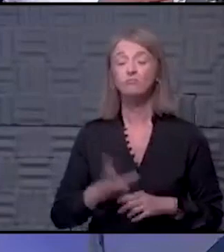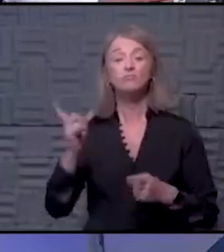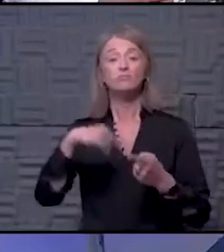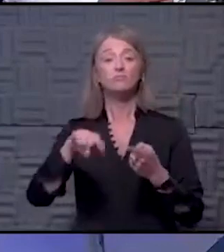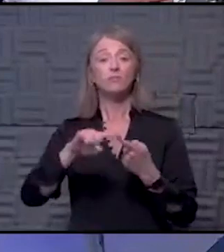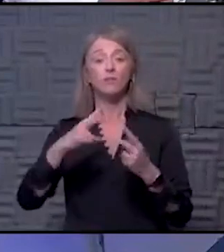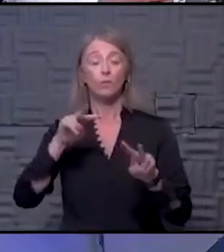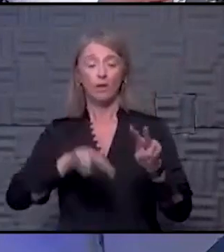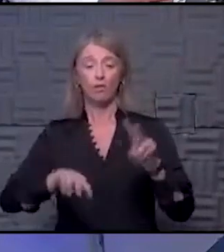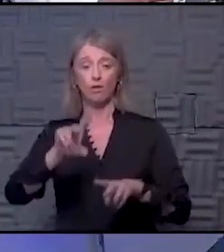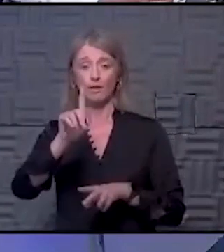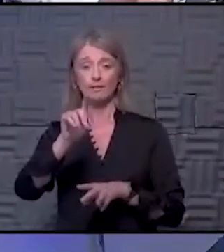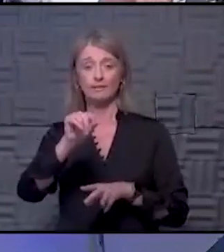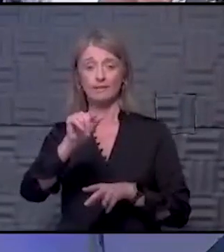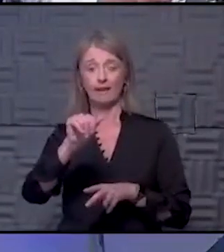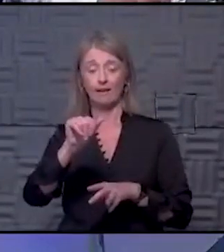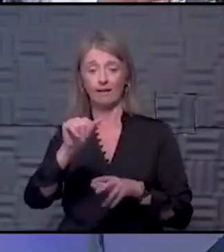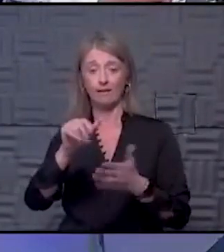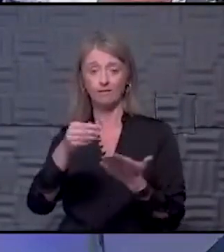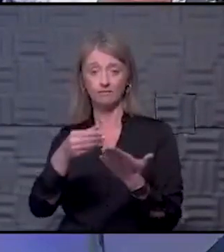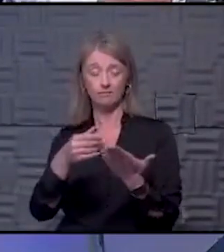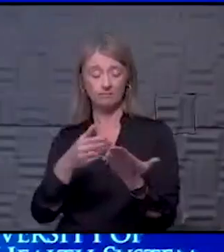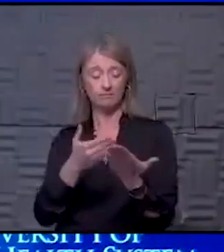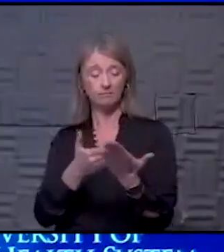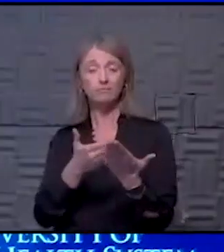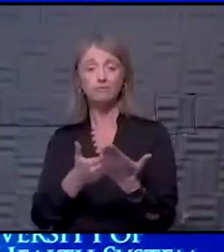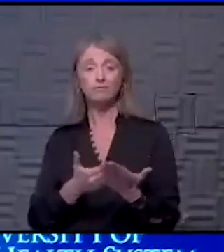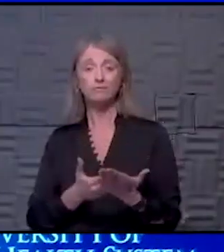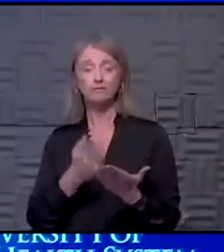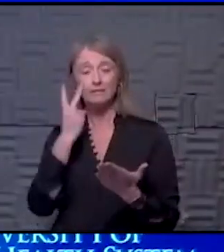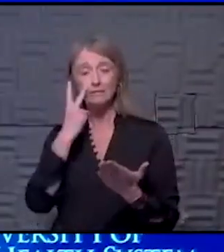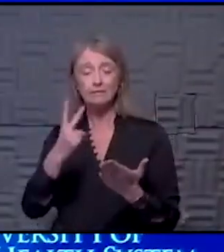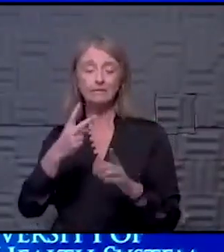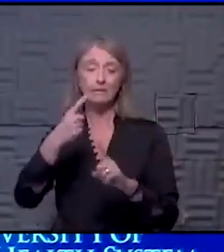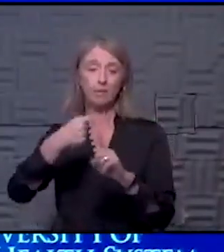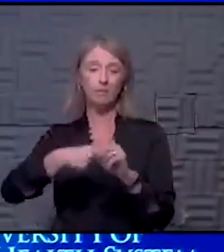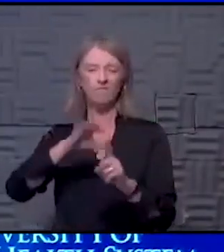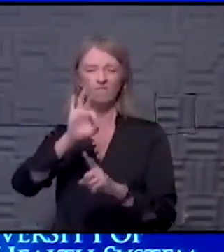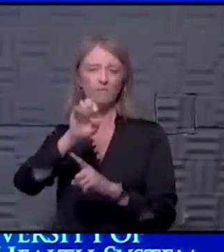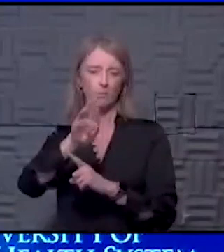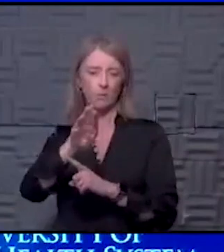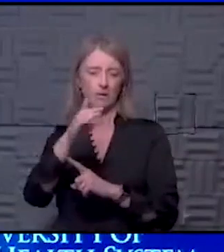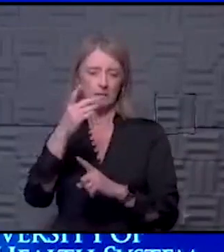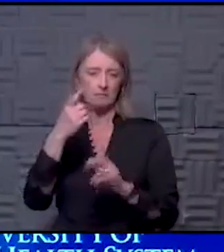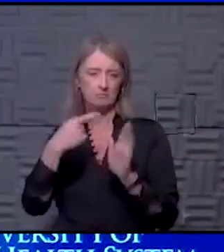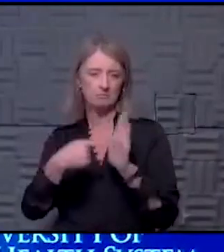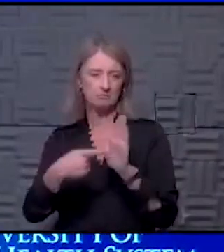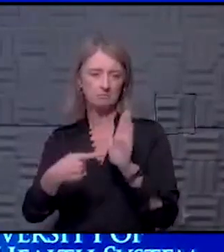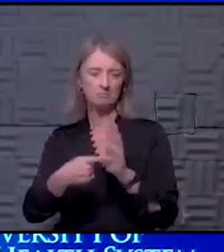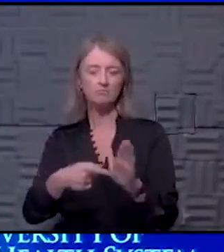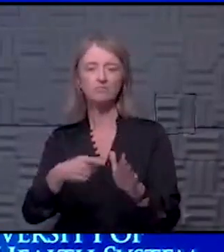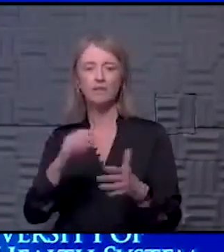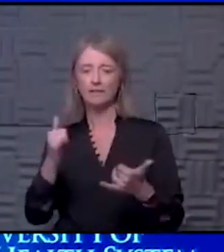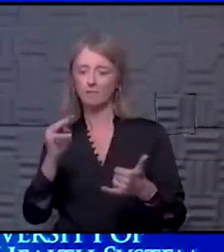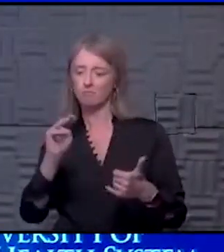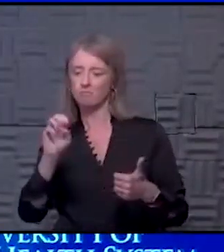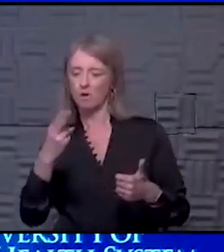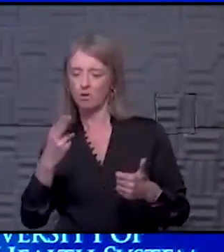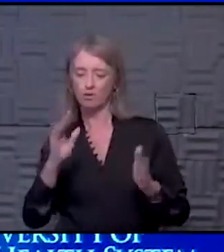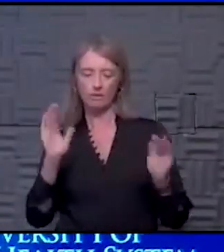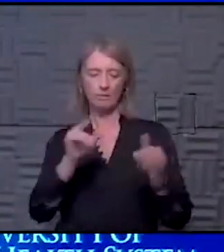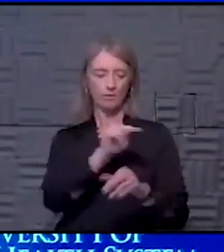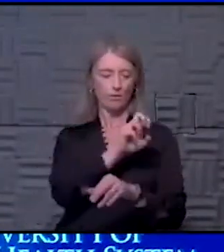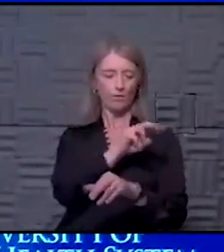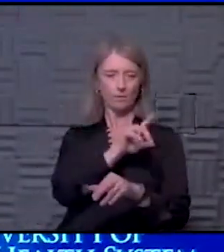look at the data over a little bit bigger time period, so if we look at the month, say, of February and then month to date in March compared to